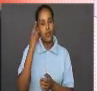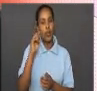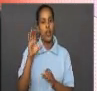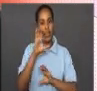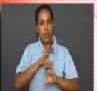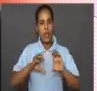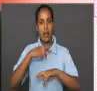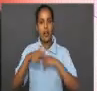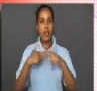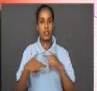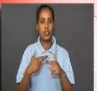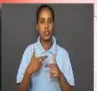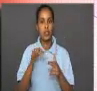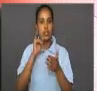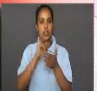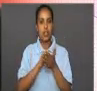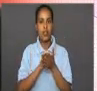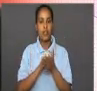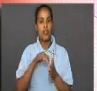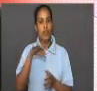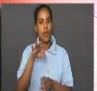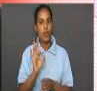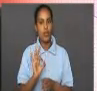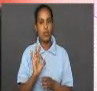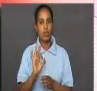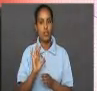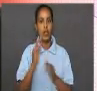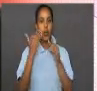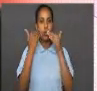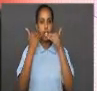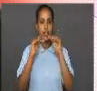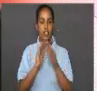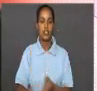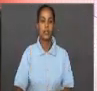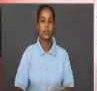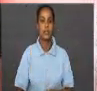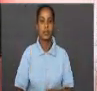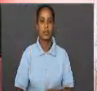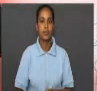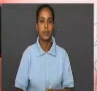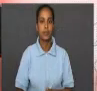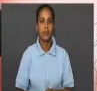chemical reaction that involves concentration.